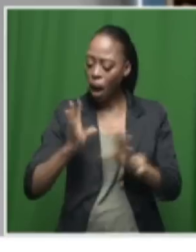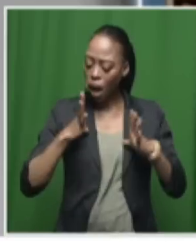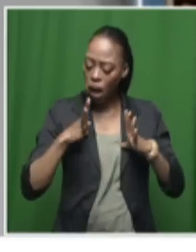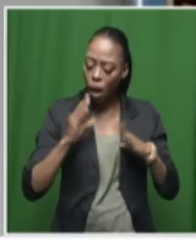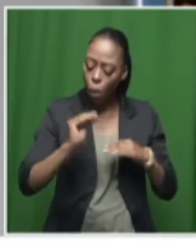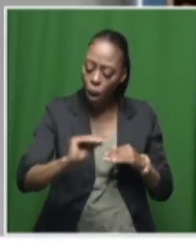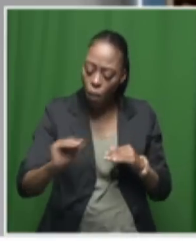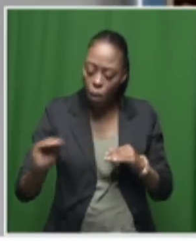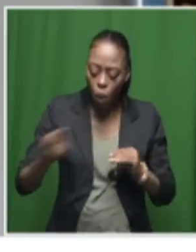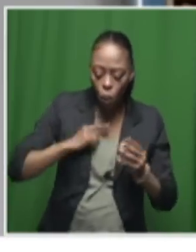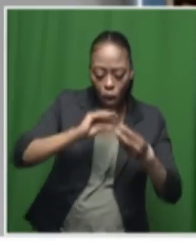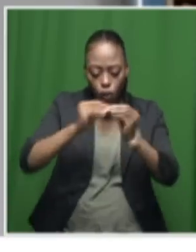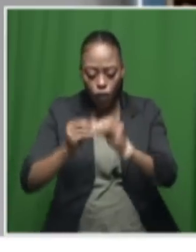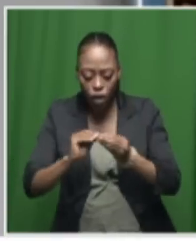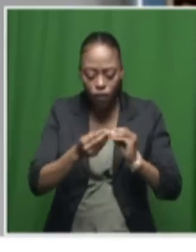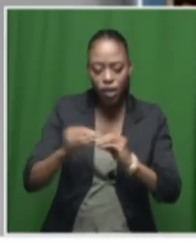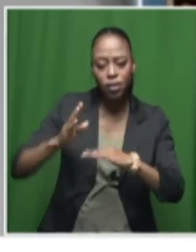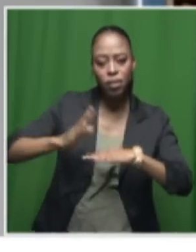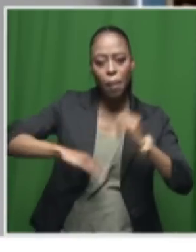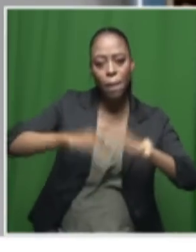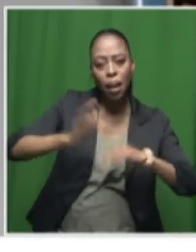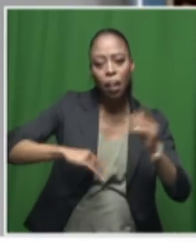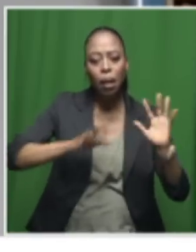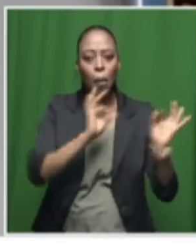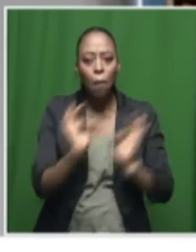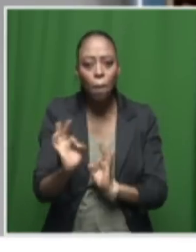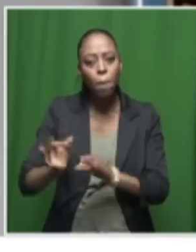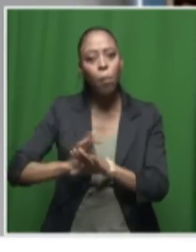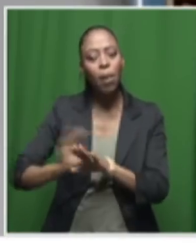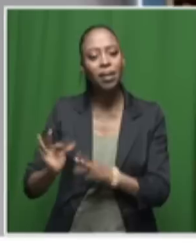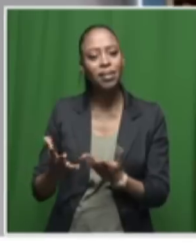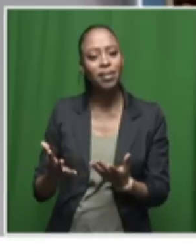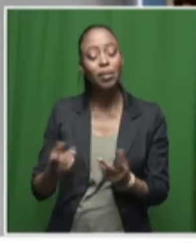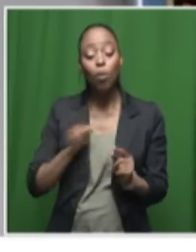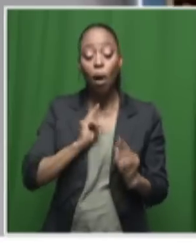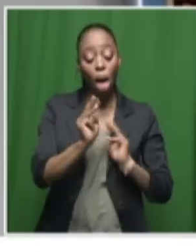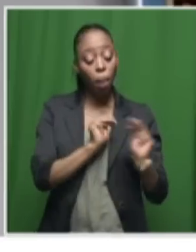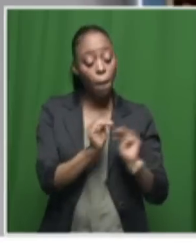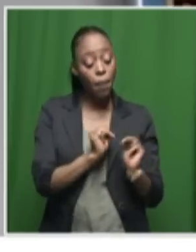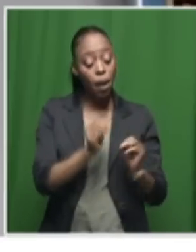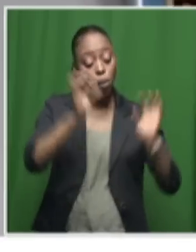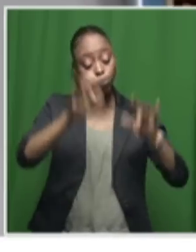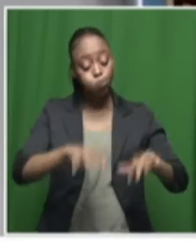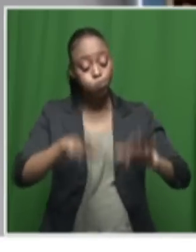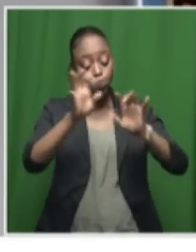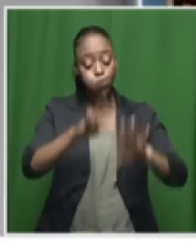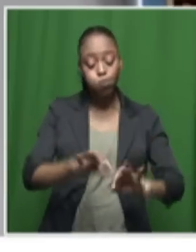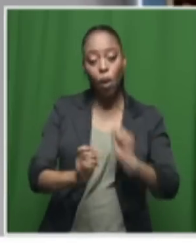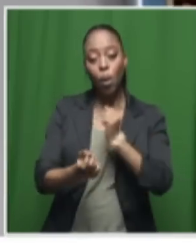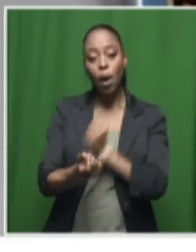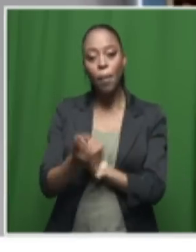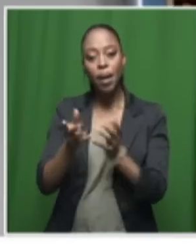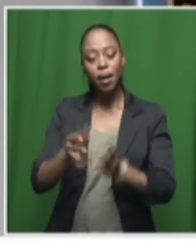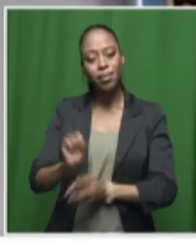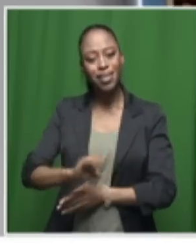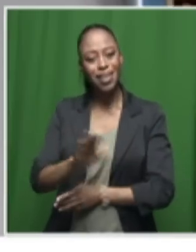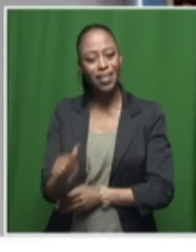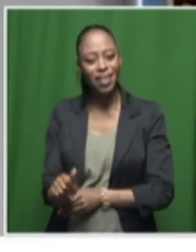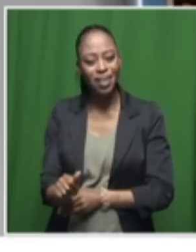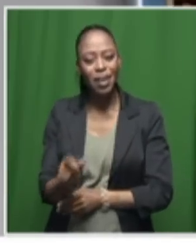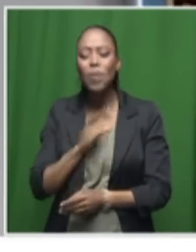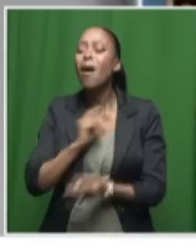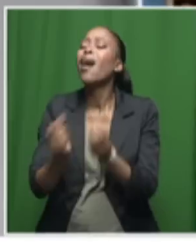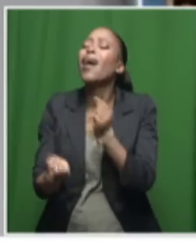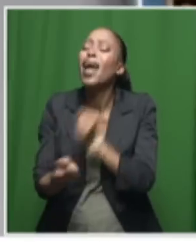to fix the damage to infrastructure. We should have had plans in place to manage floods that we experience in South Africa every now and again. There are going to be